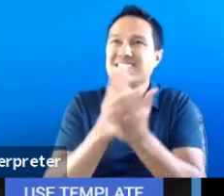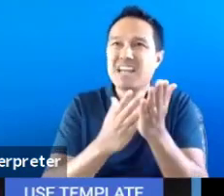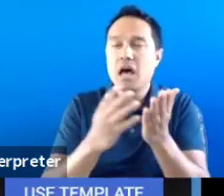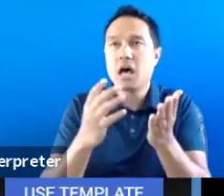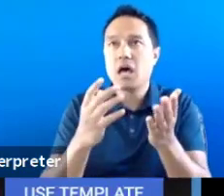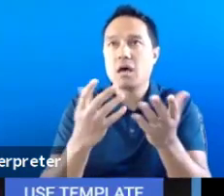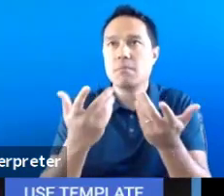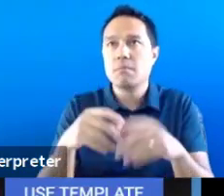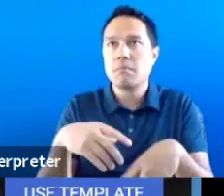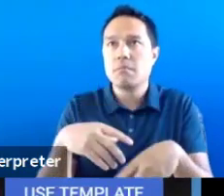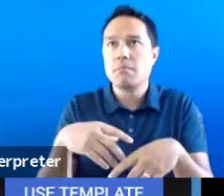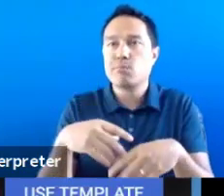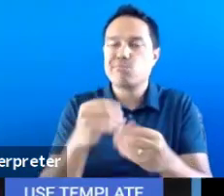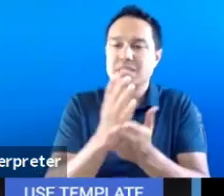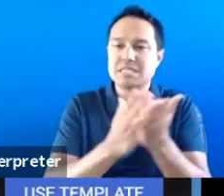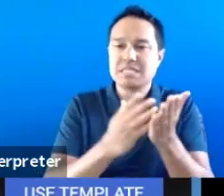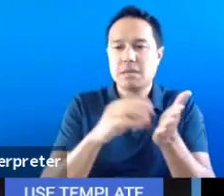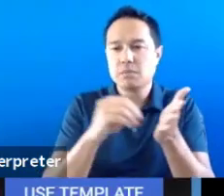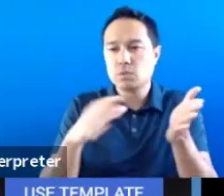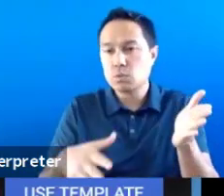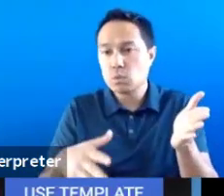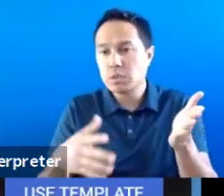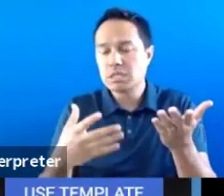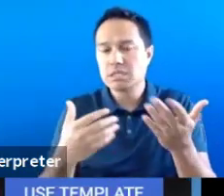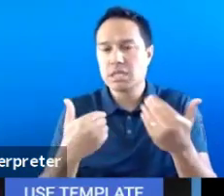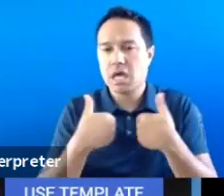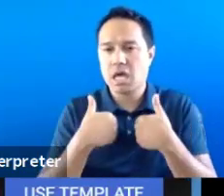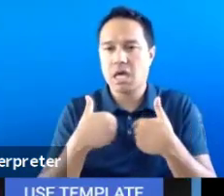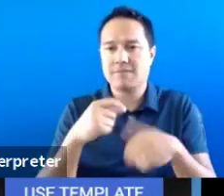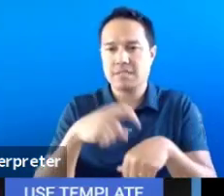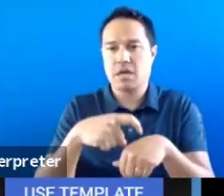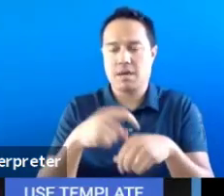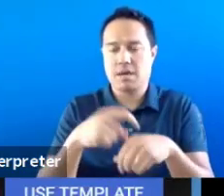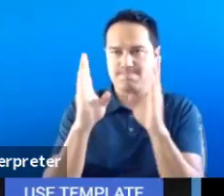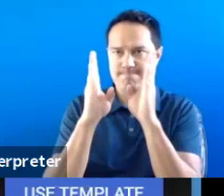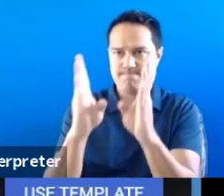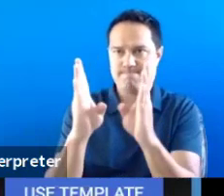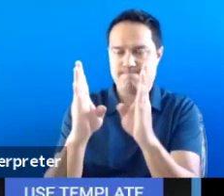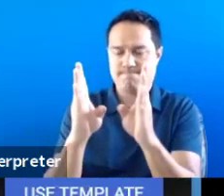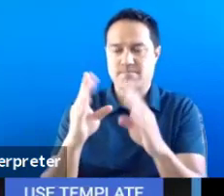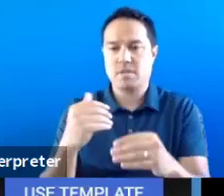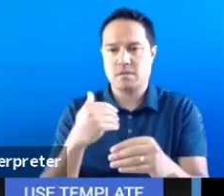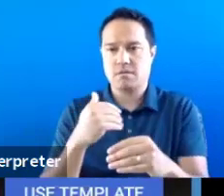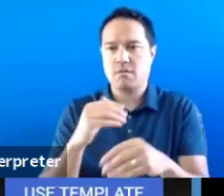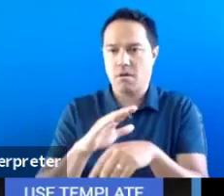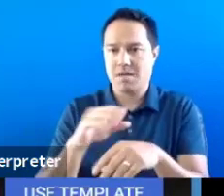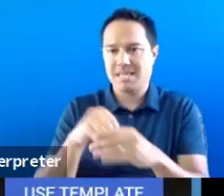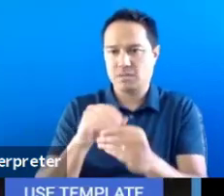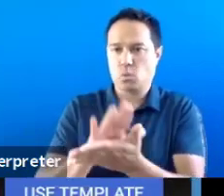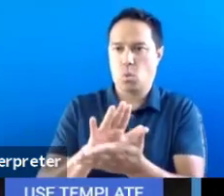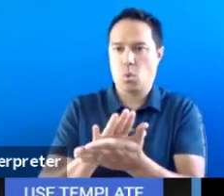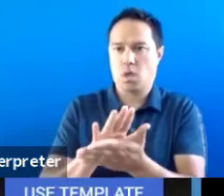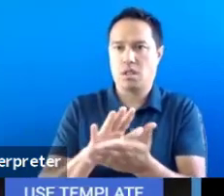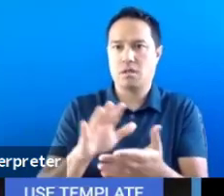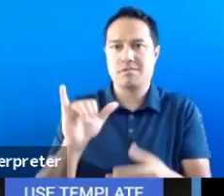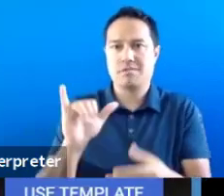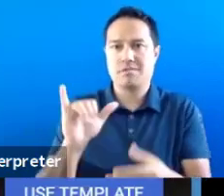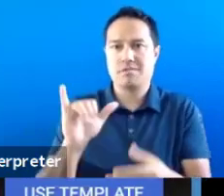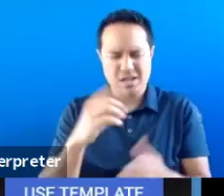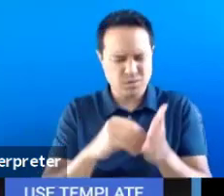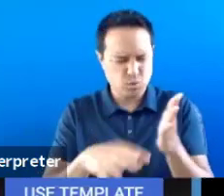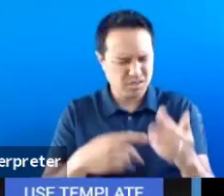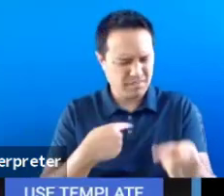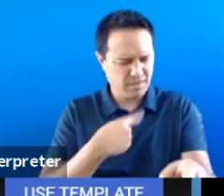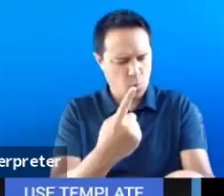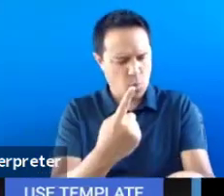we're online during class live. I've got a high school that their, 1A class is 9 to 10:30,